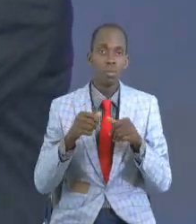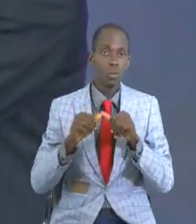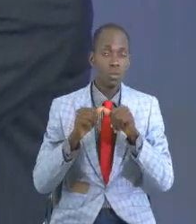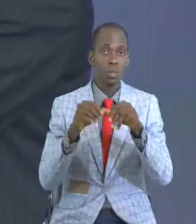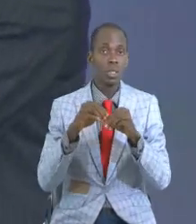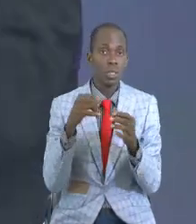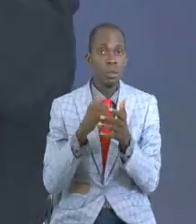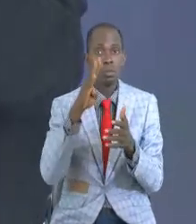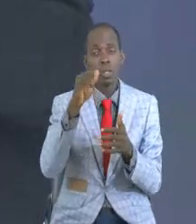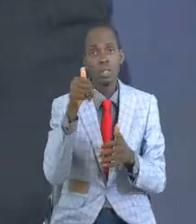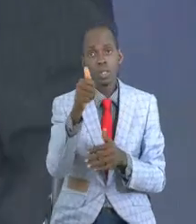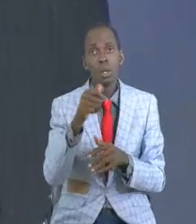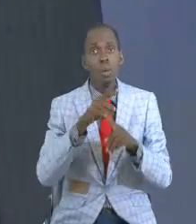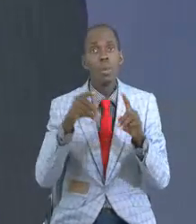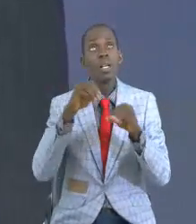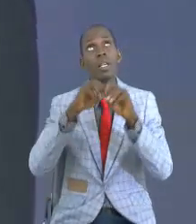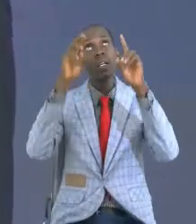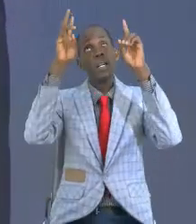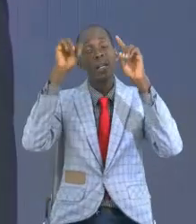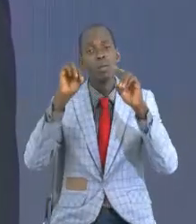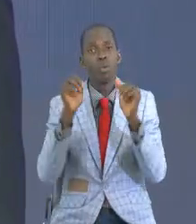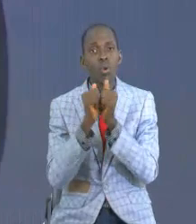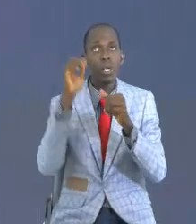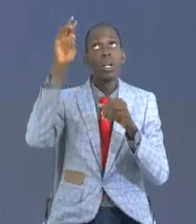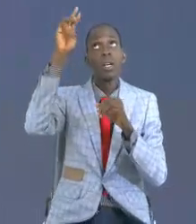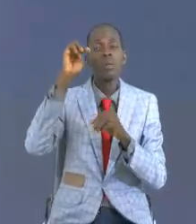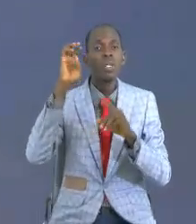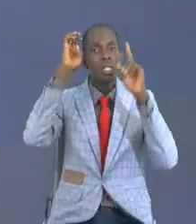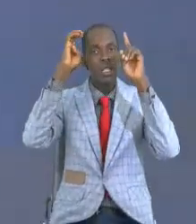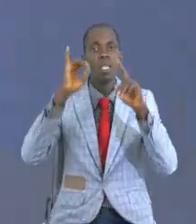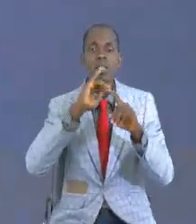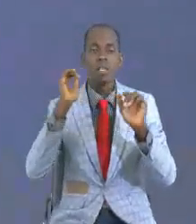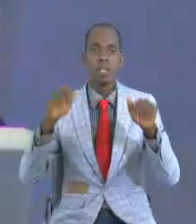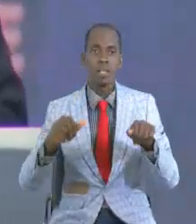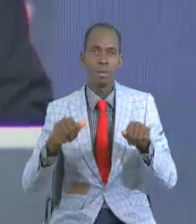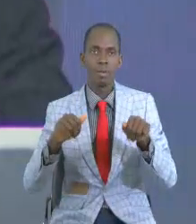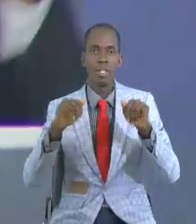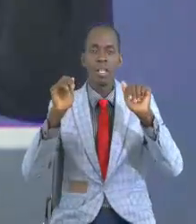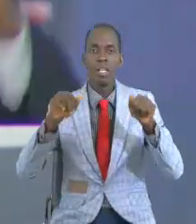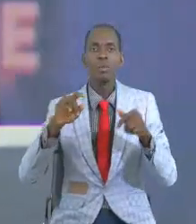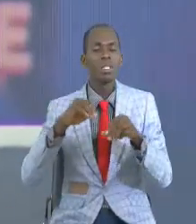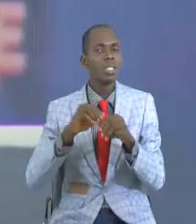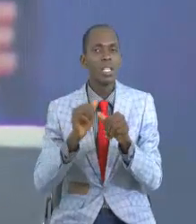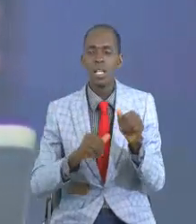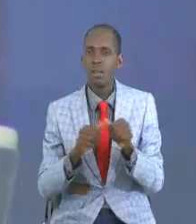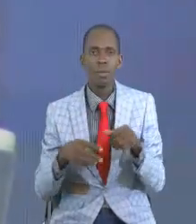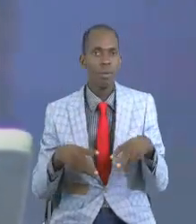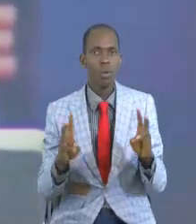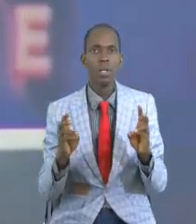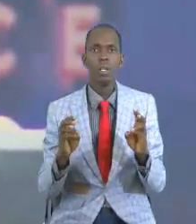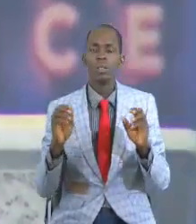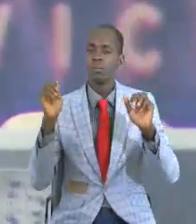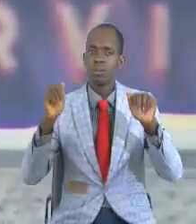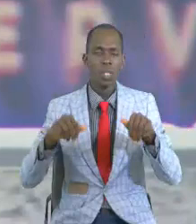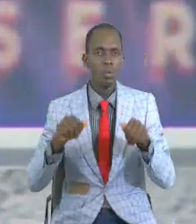him and with him, he is able. Able in every sense, able in every way,